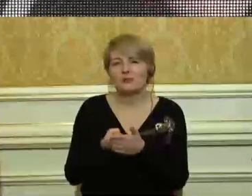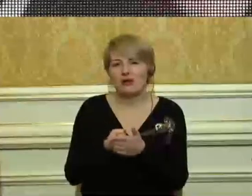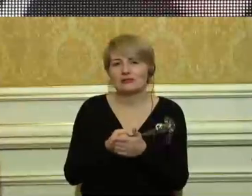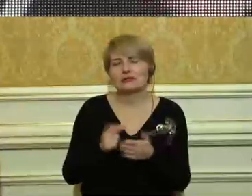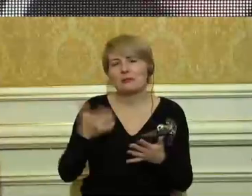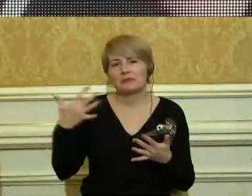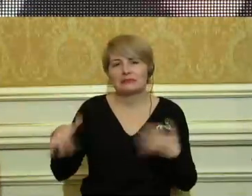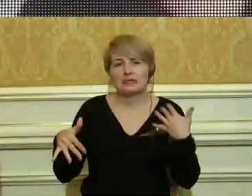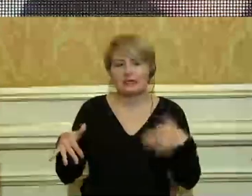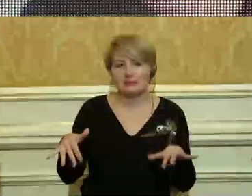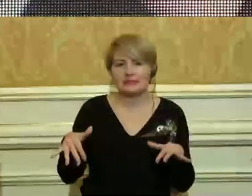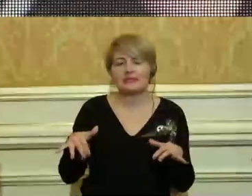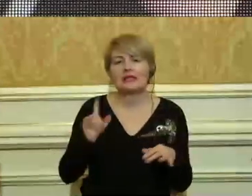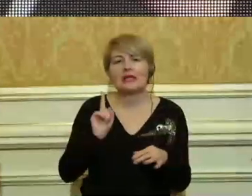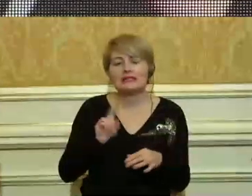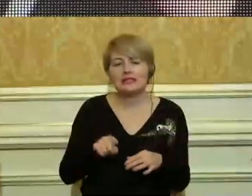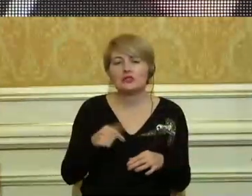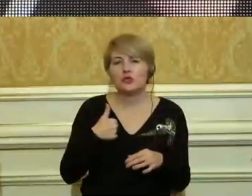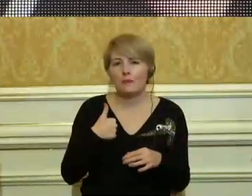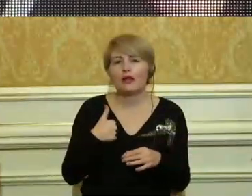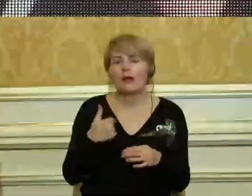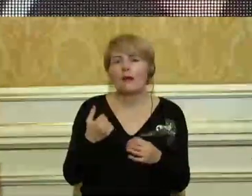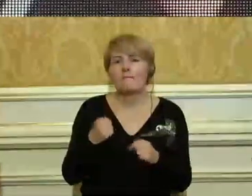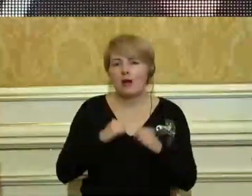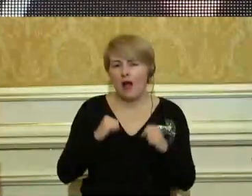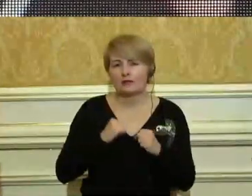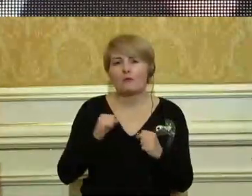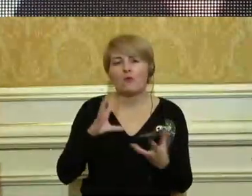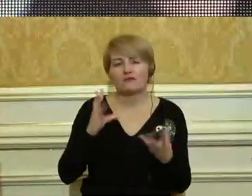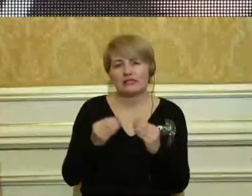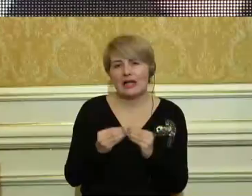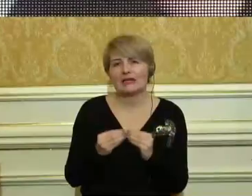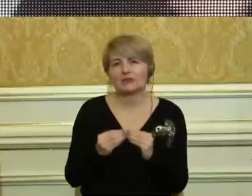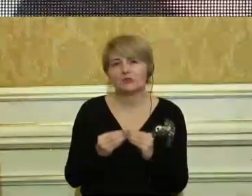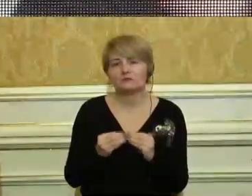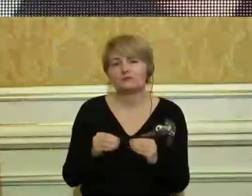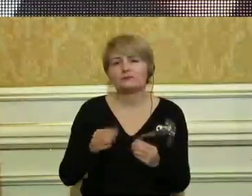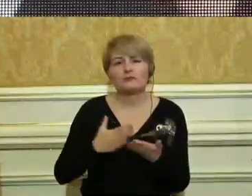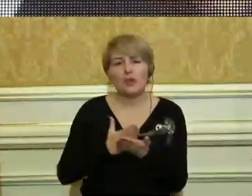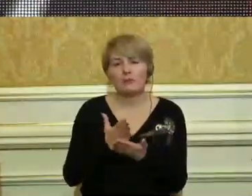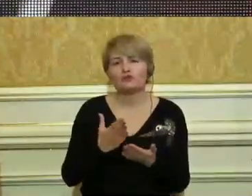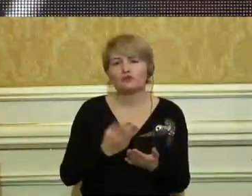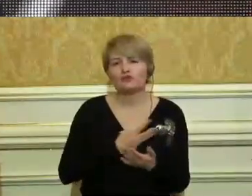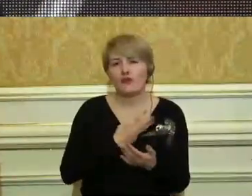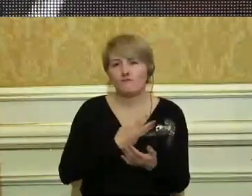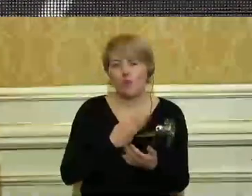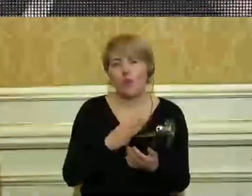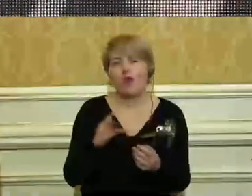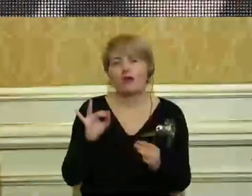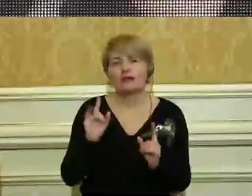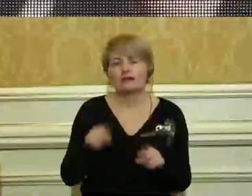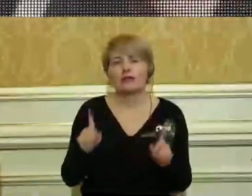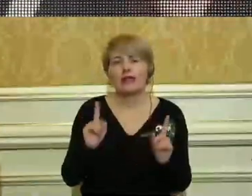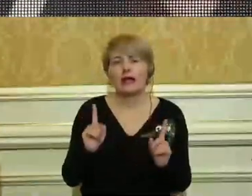should all strive for. And actually, political will and the way our political